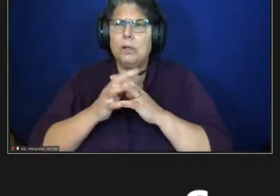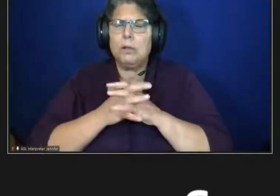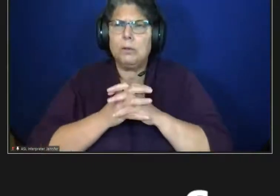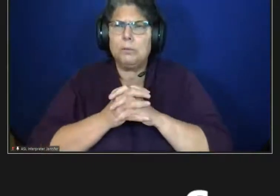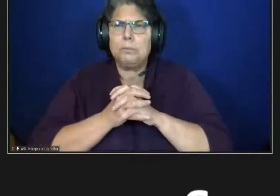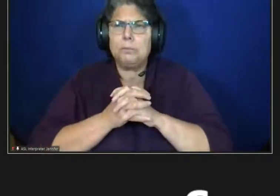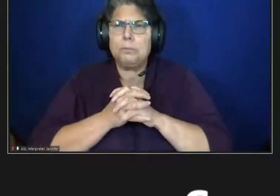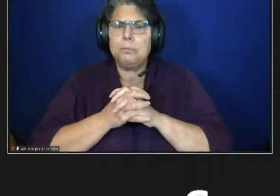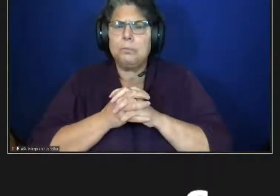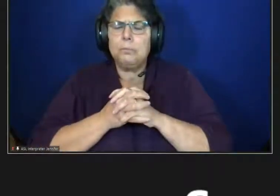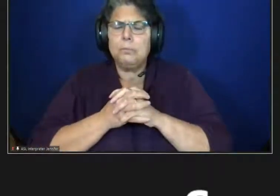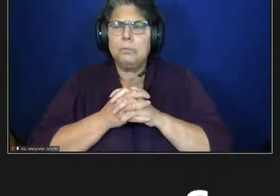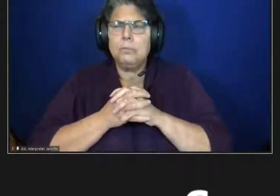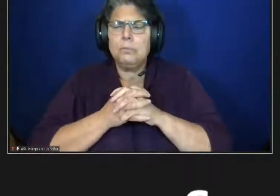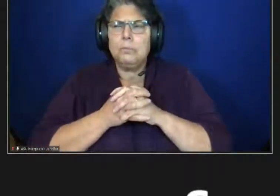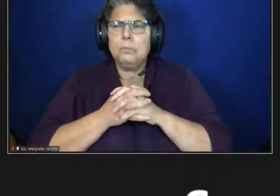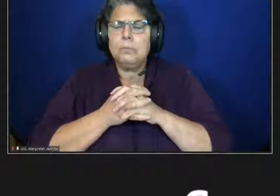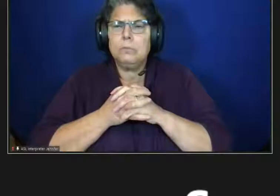the